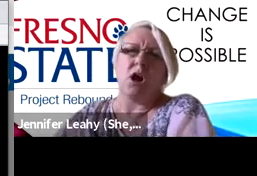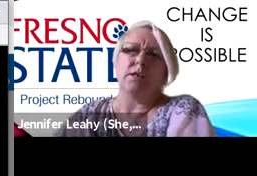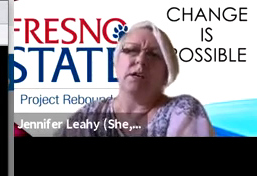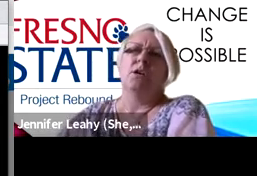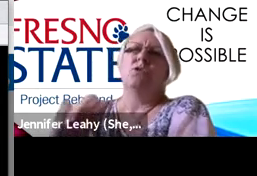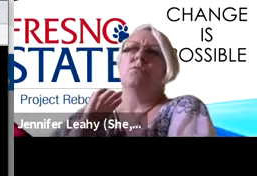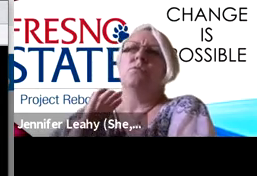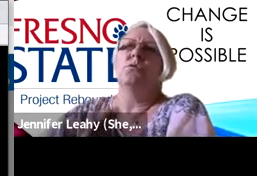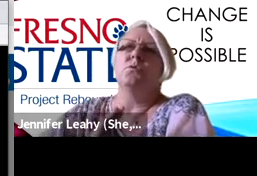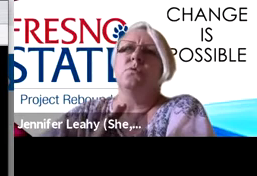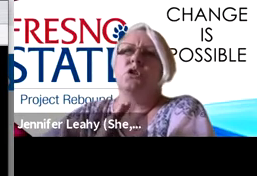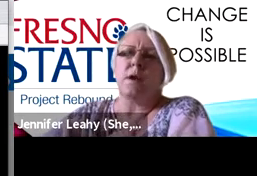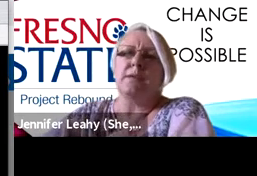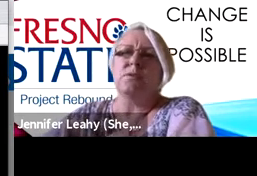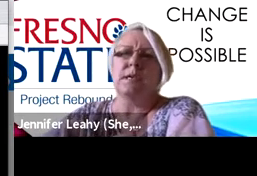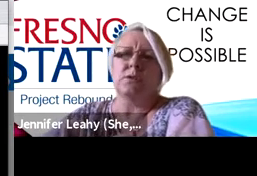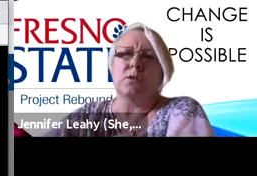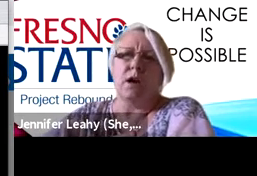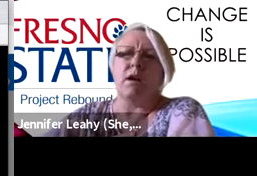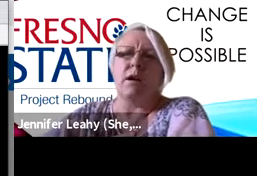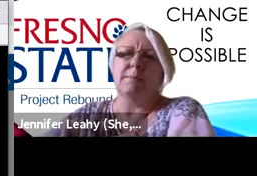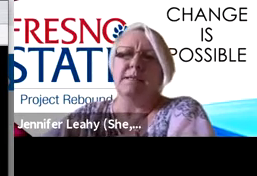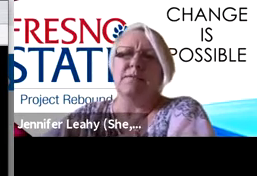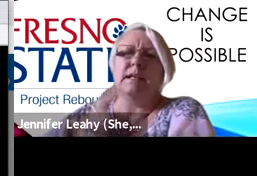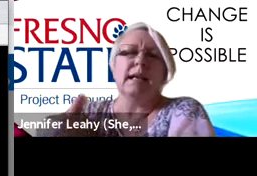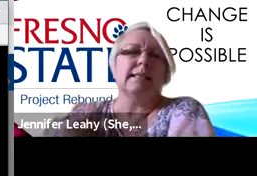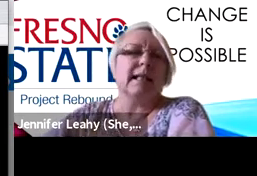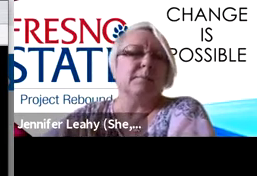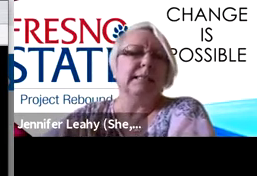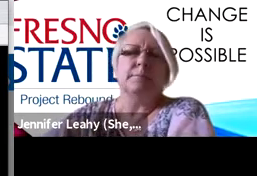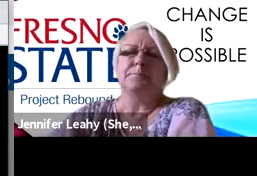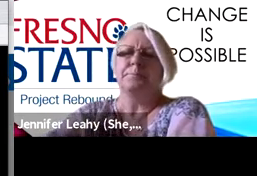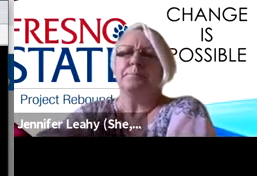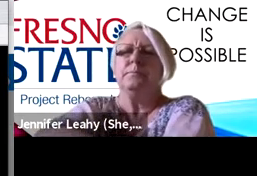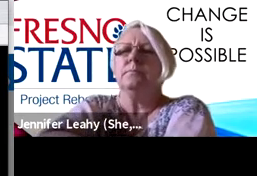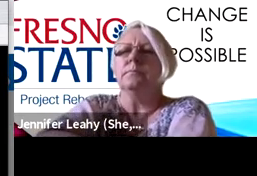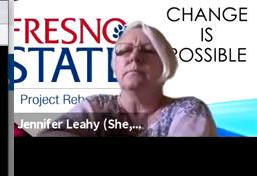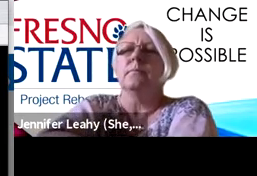very hard to address those things early on and specifically. Next slide, please.